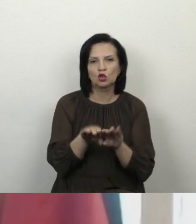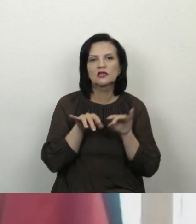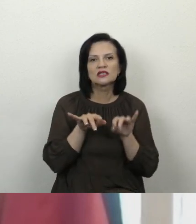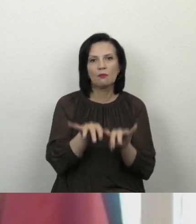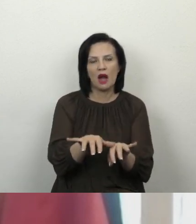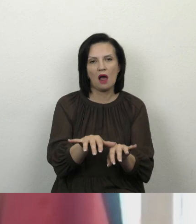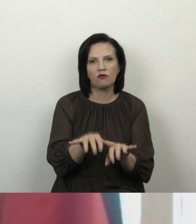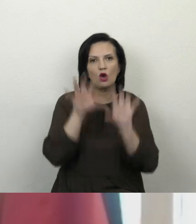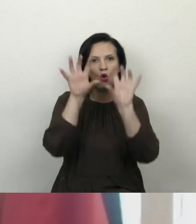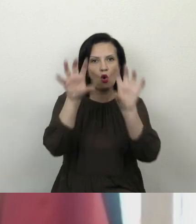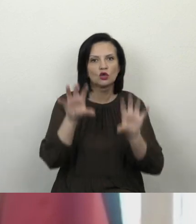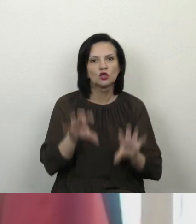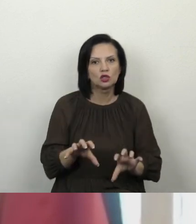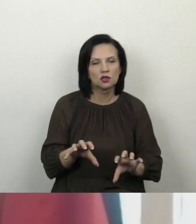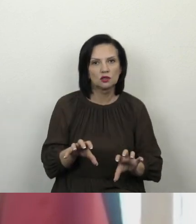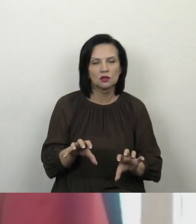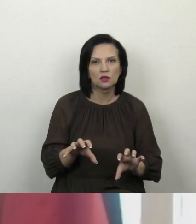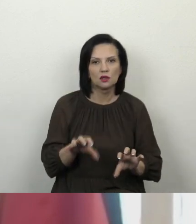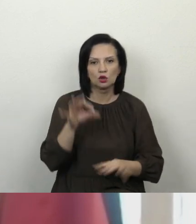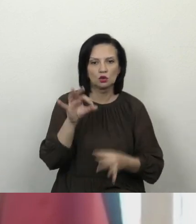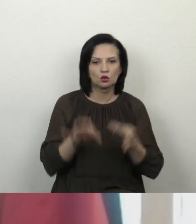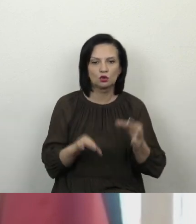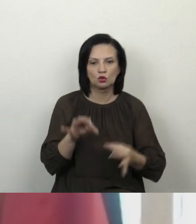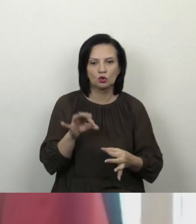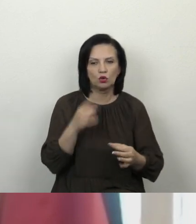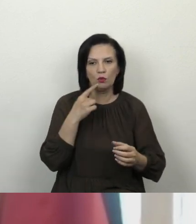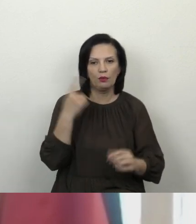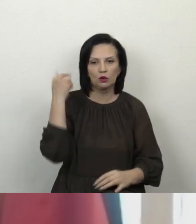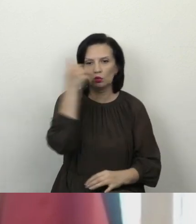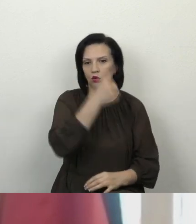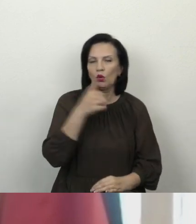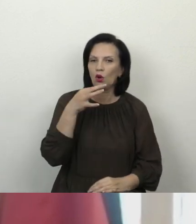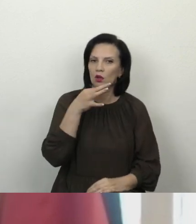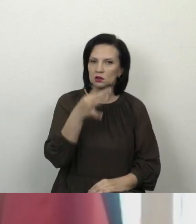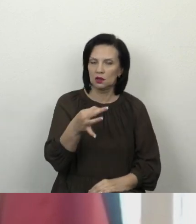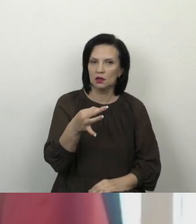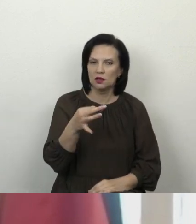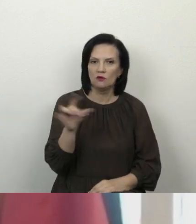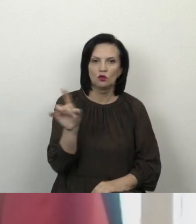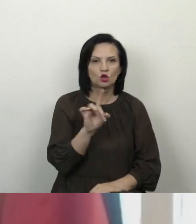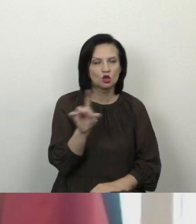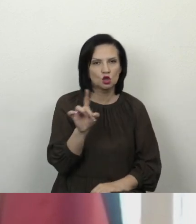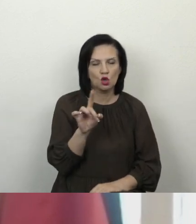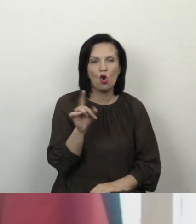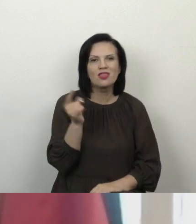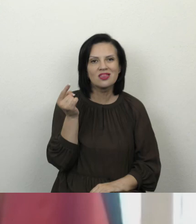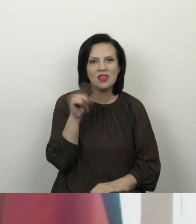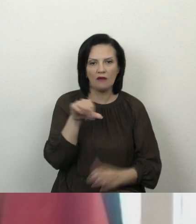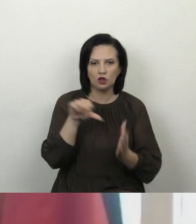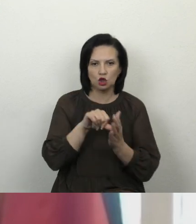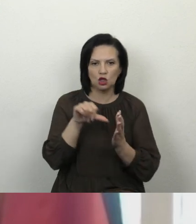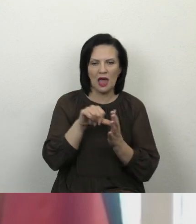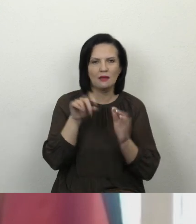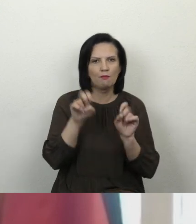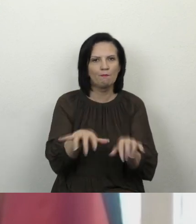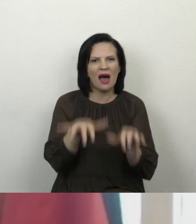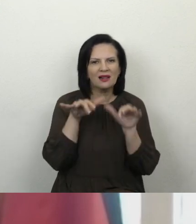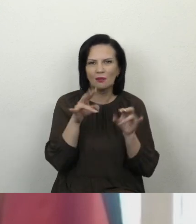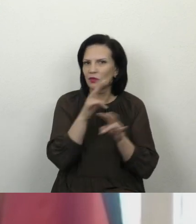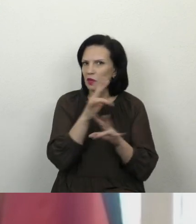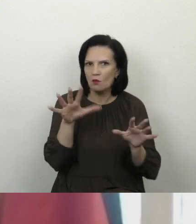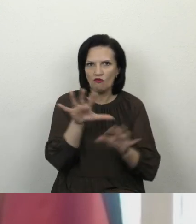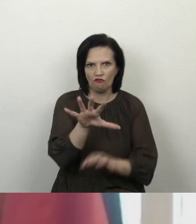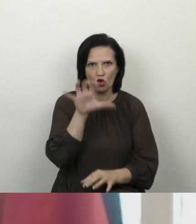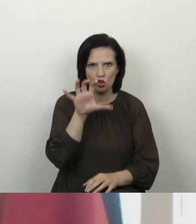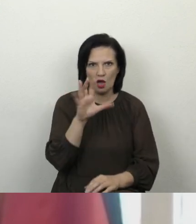ruled last year that even a member of parliament is not allowed to take a photo of its